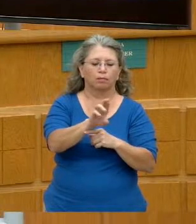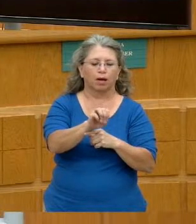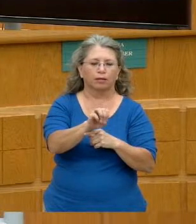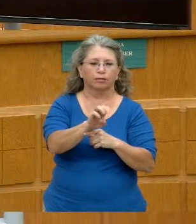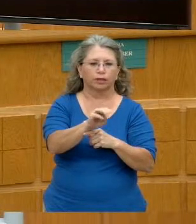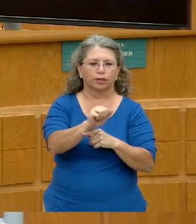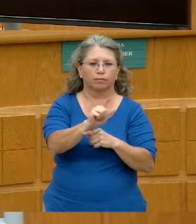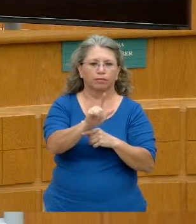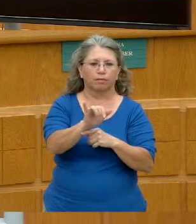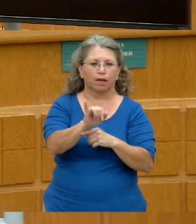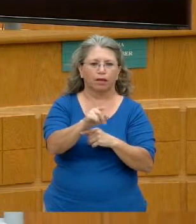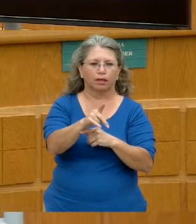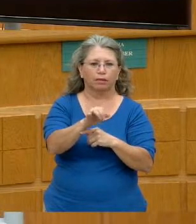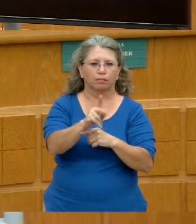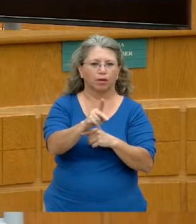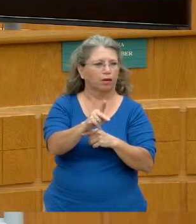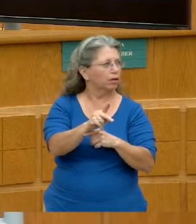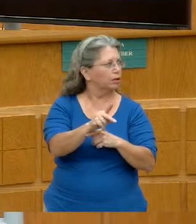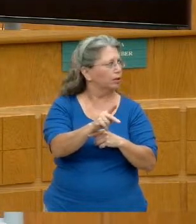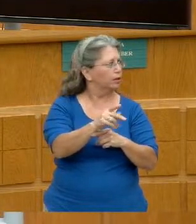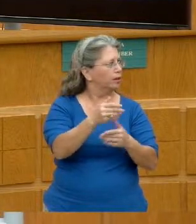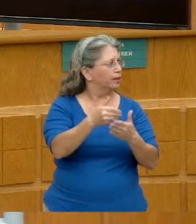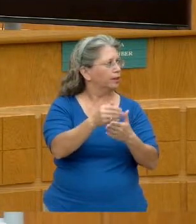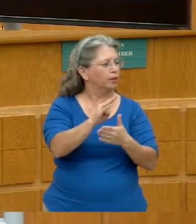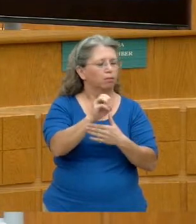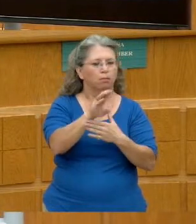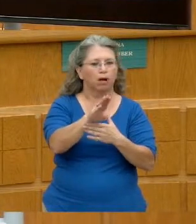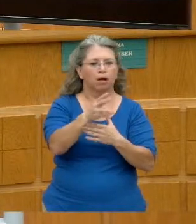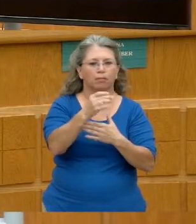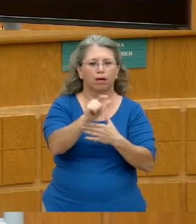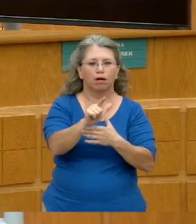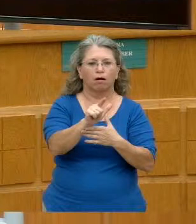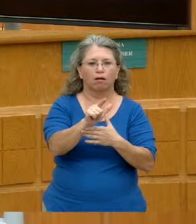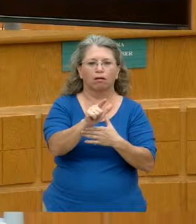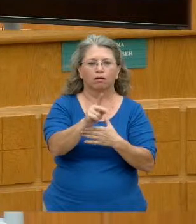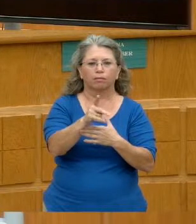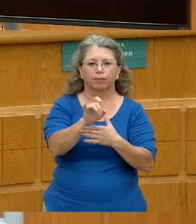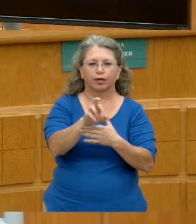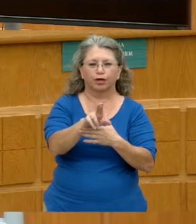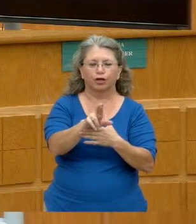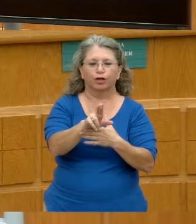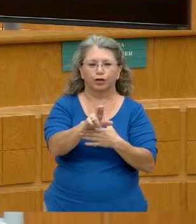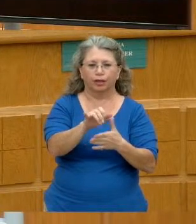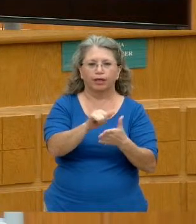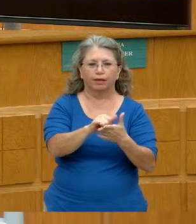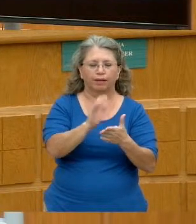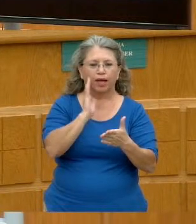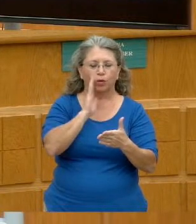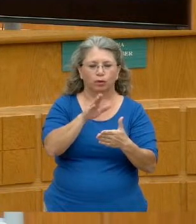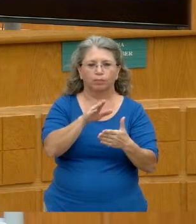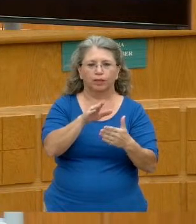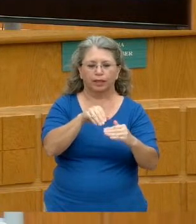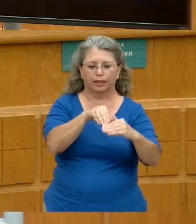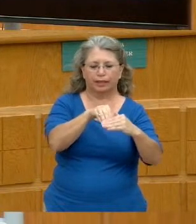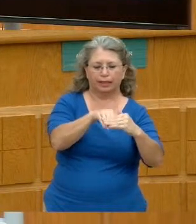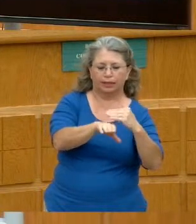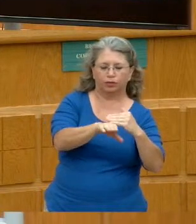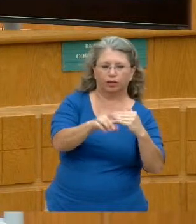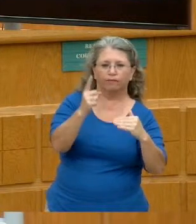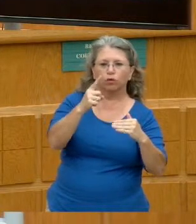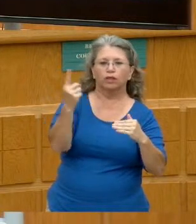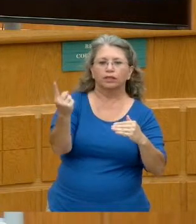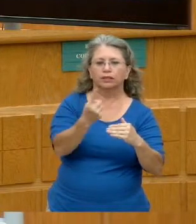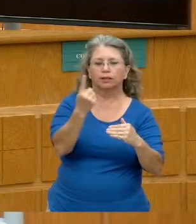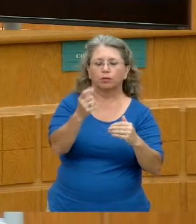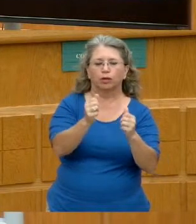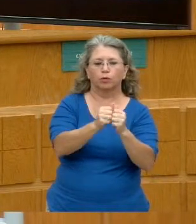Pier, which is a picture over here, that will be the entry point for somebody that has a golf cart